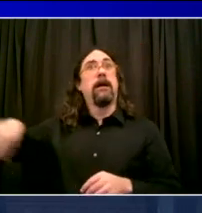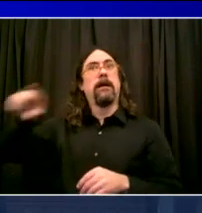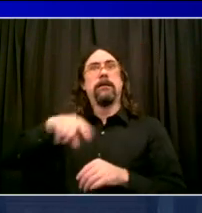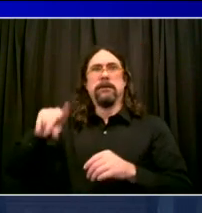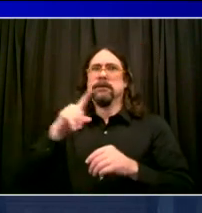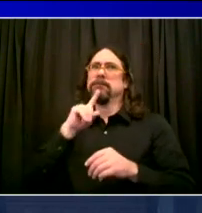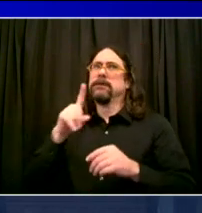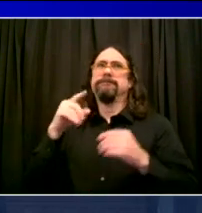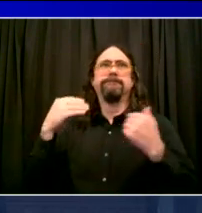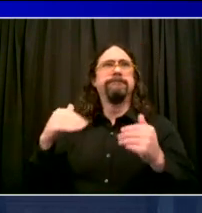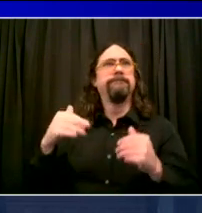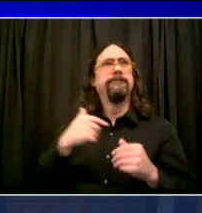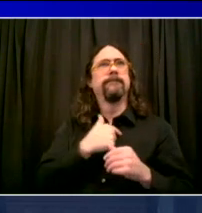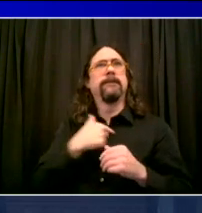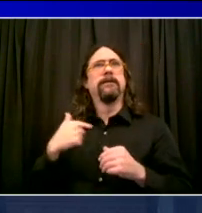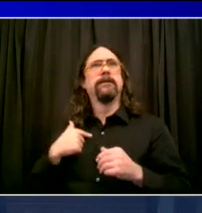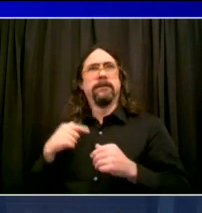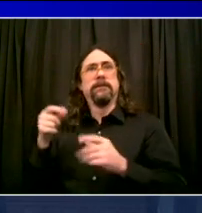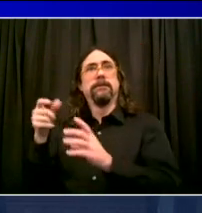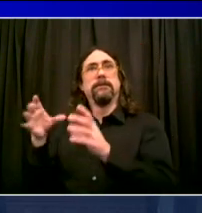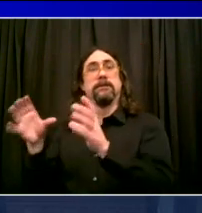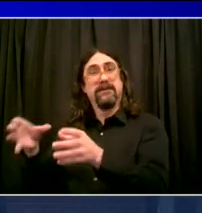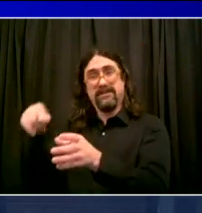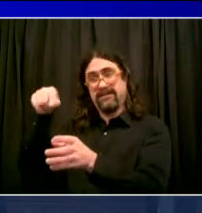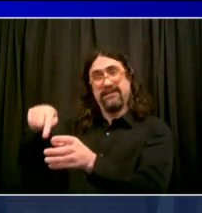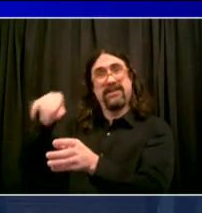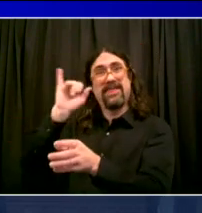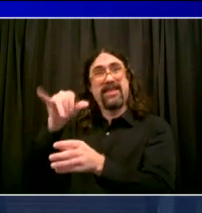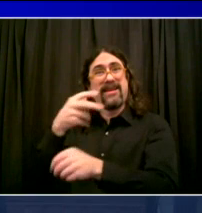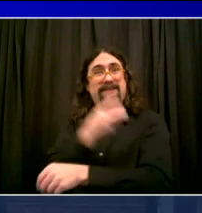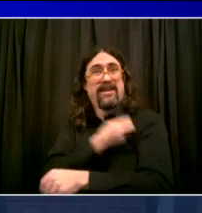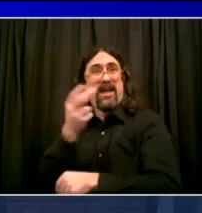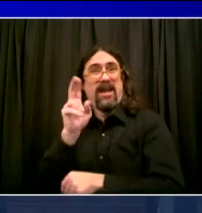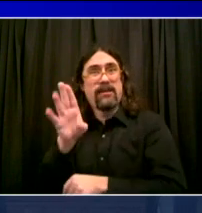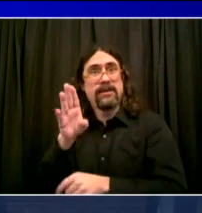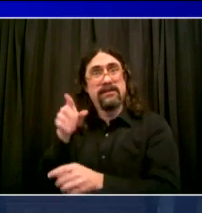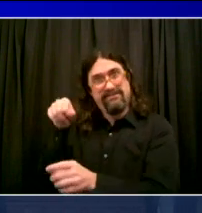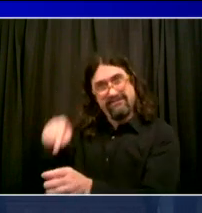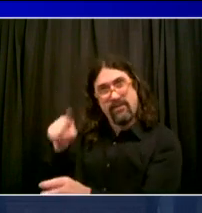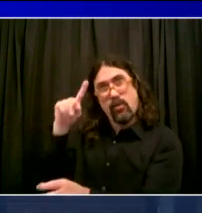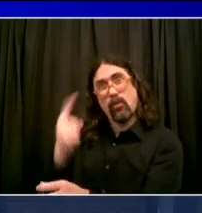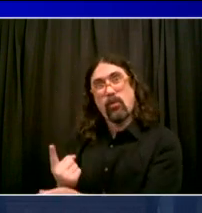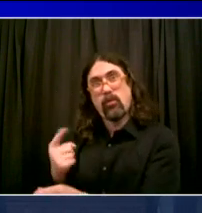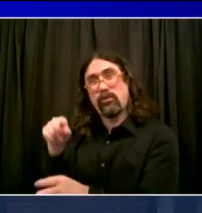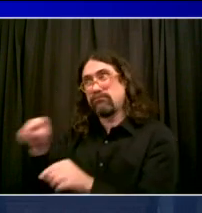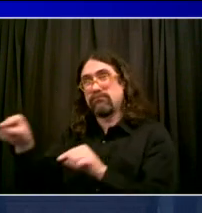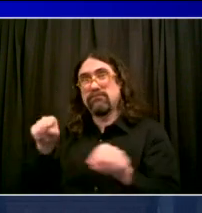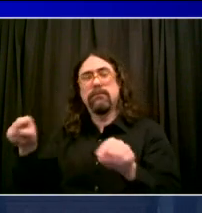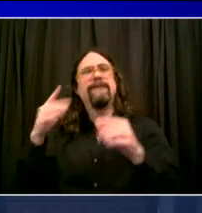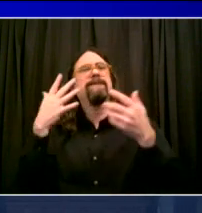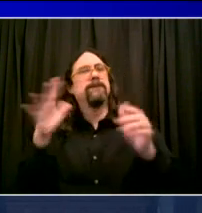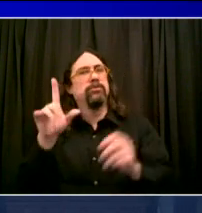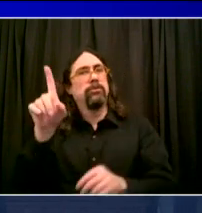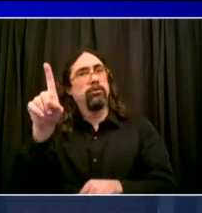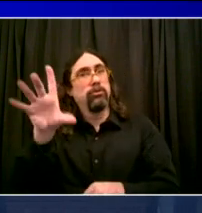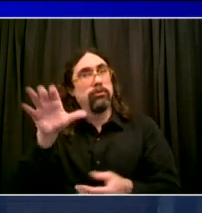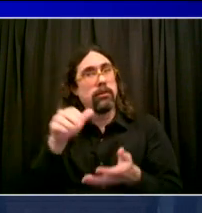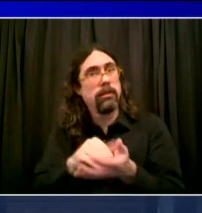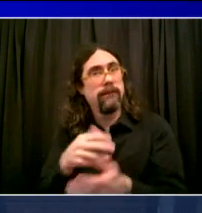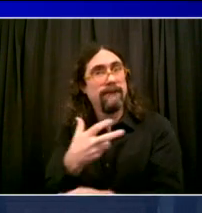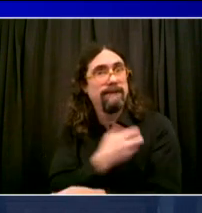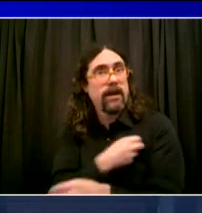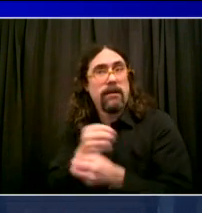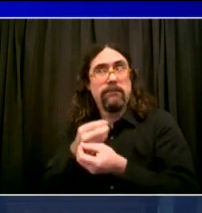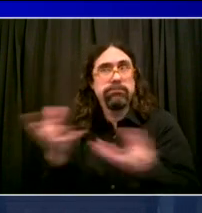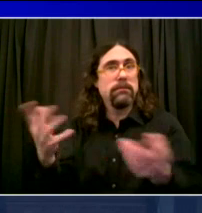100,000 doses to New Yorkers, and that effort will grow intensely once we have the supply to go with it. That is how we